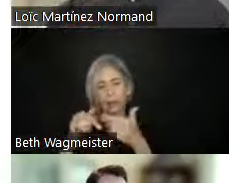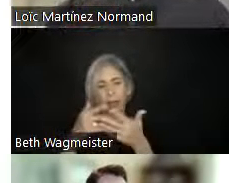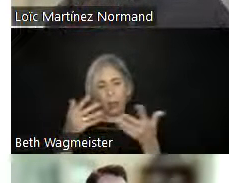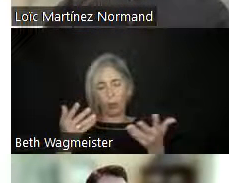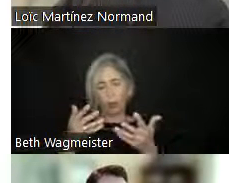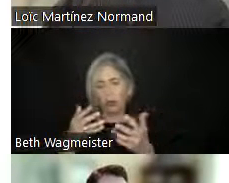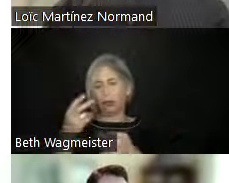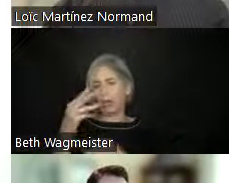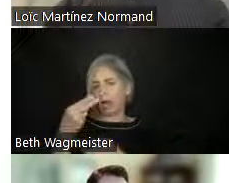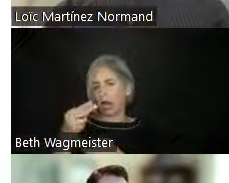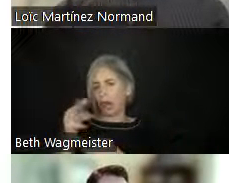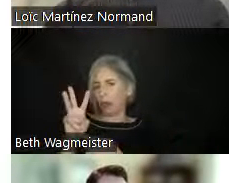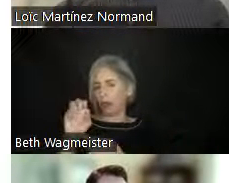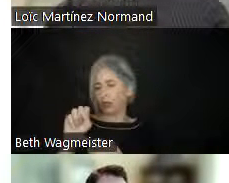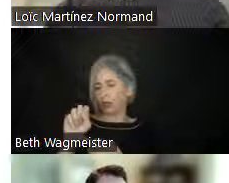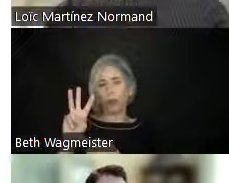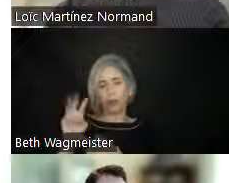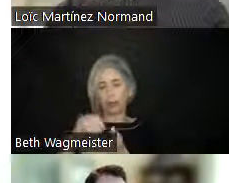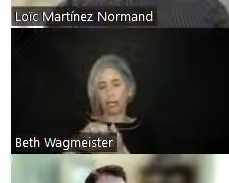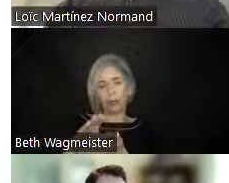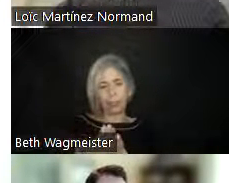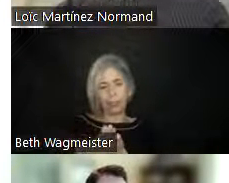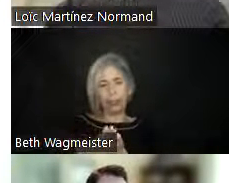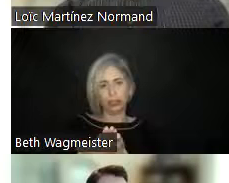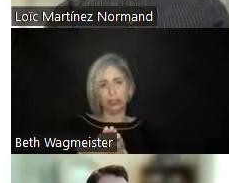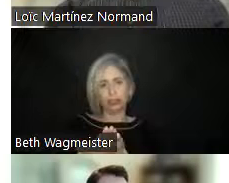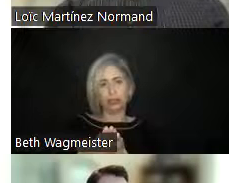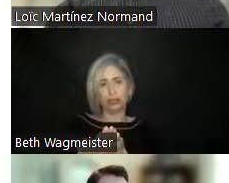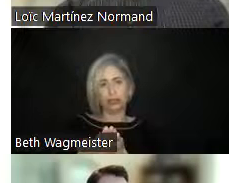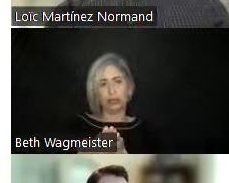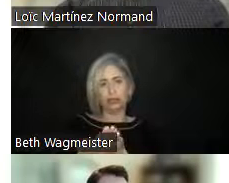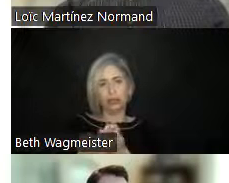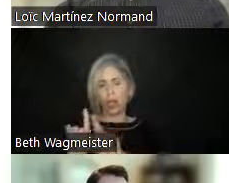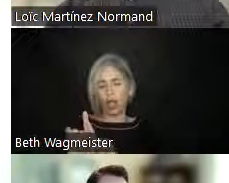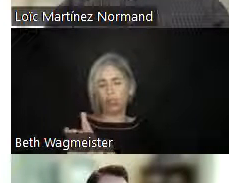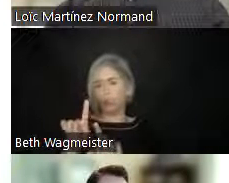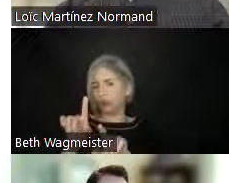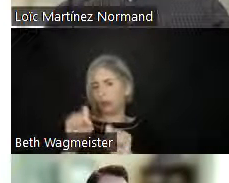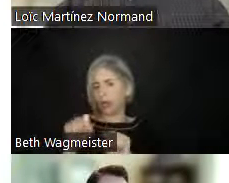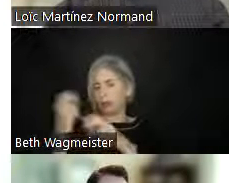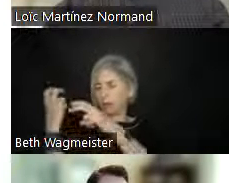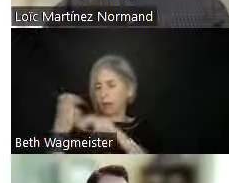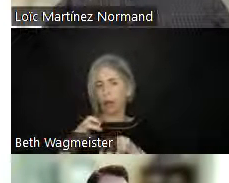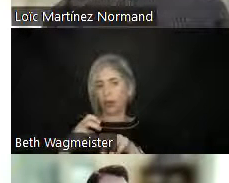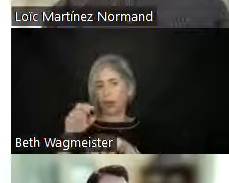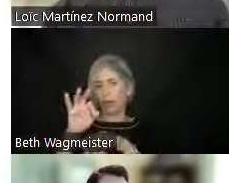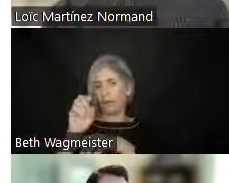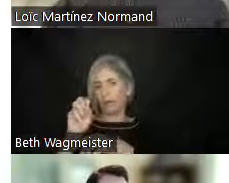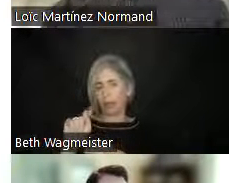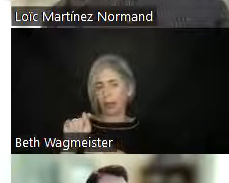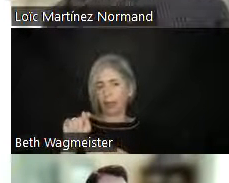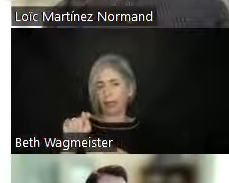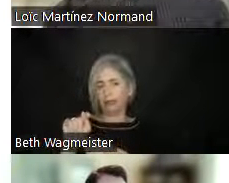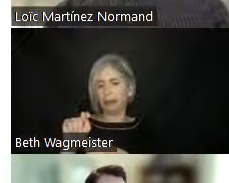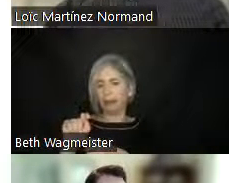on hardware, software, documentation. And then you can download the format, download the report